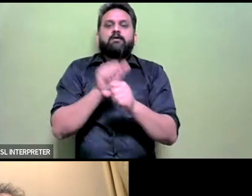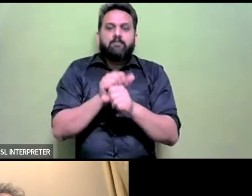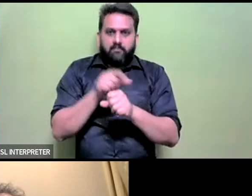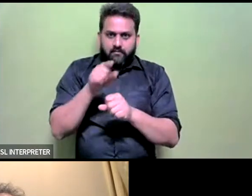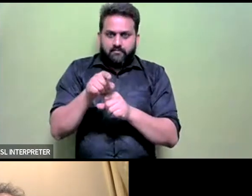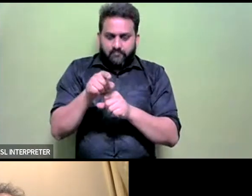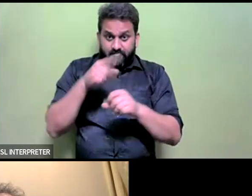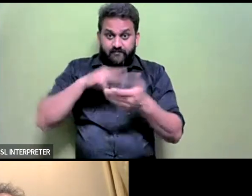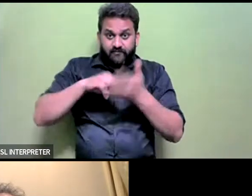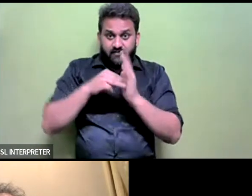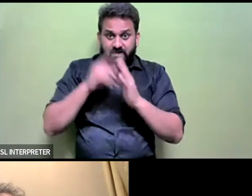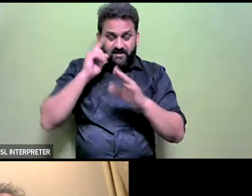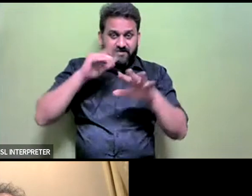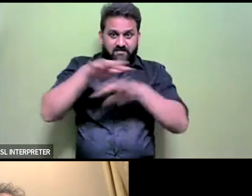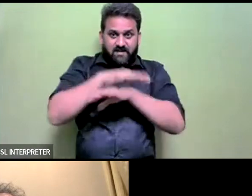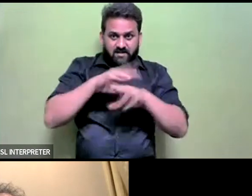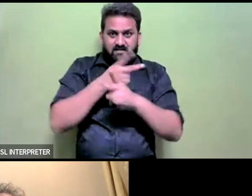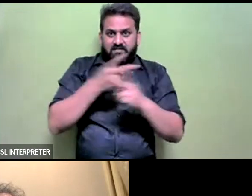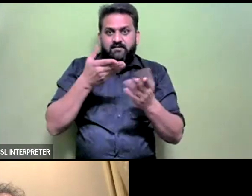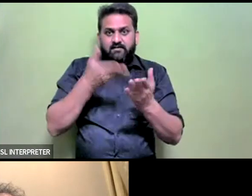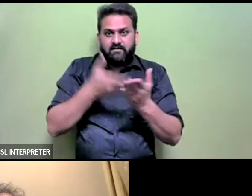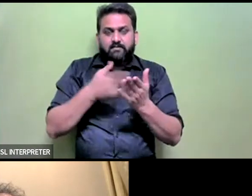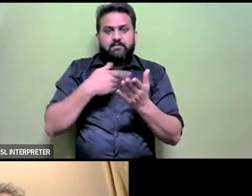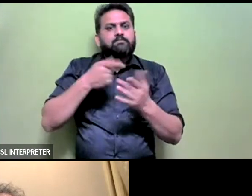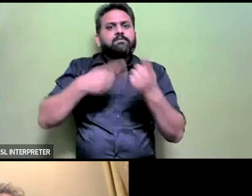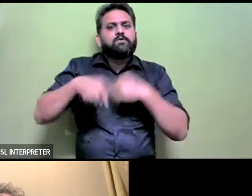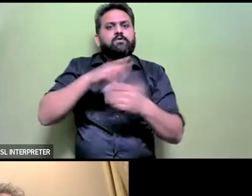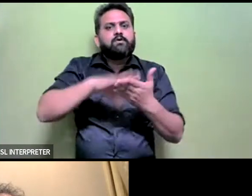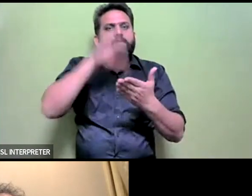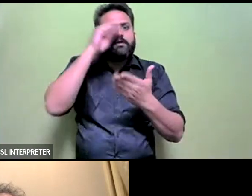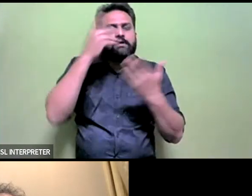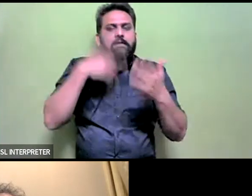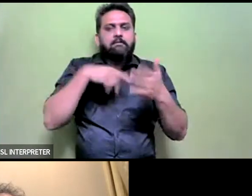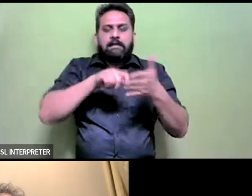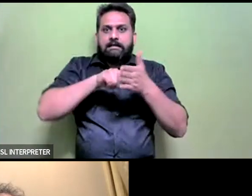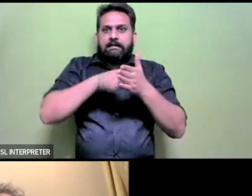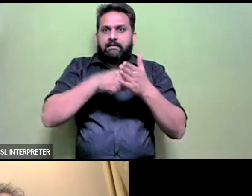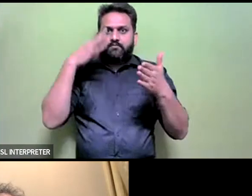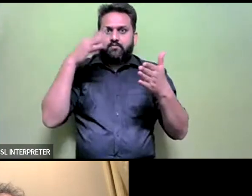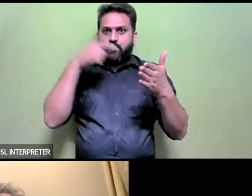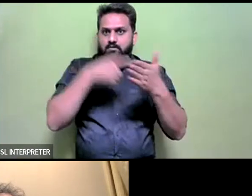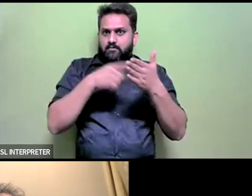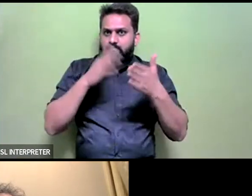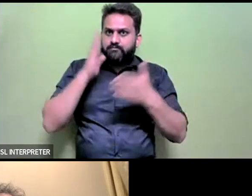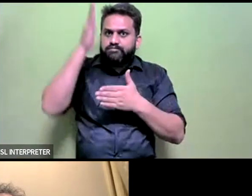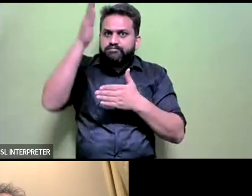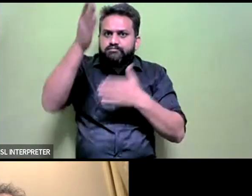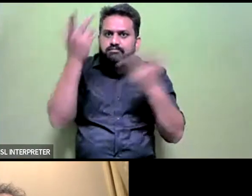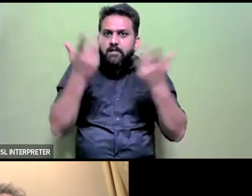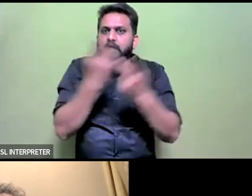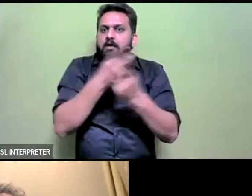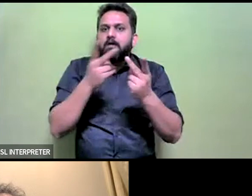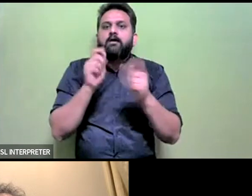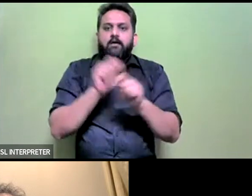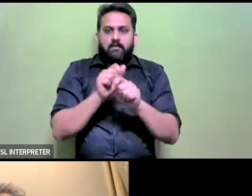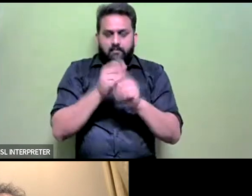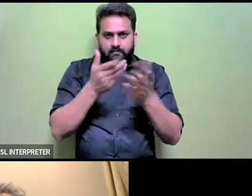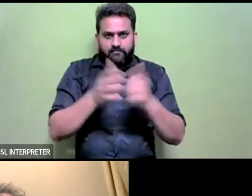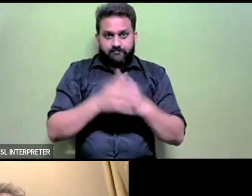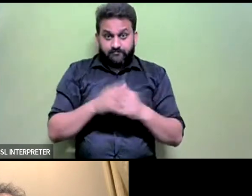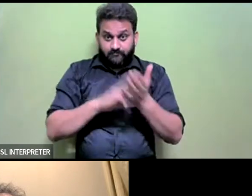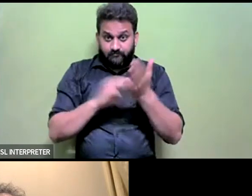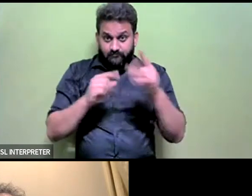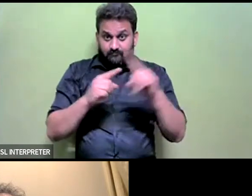and the WIS East moot. The skills learned here will also be a key component for future careers in arbitration. All moots,